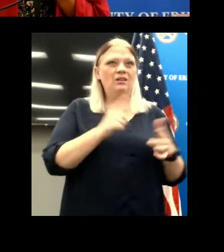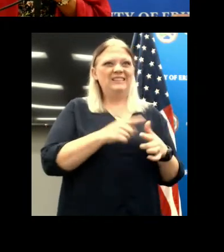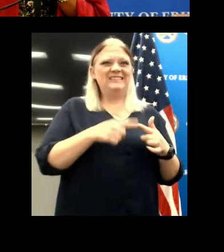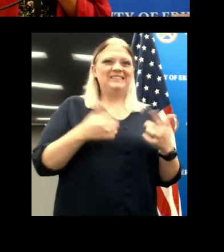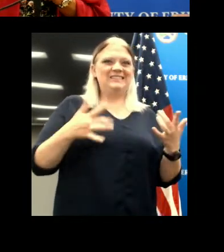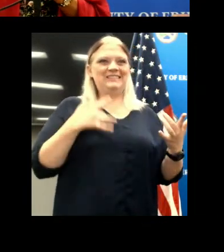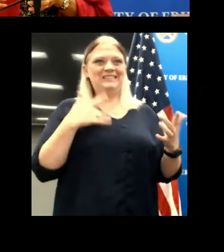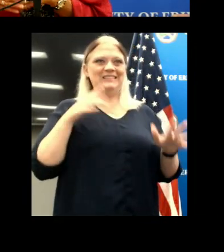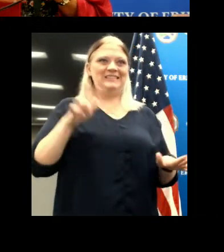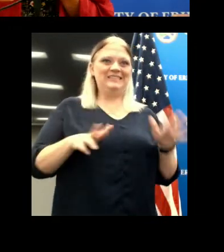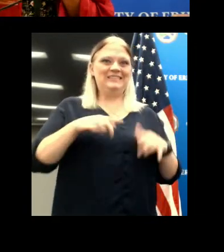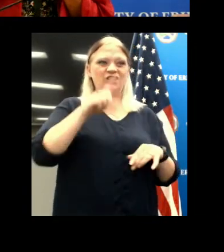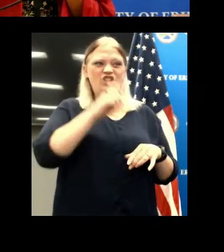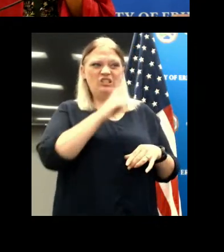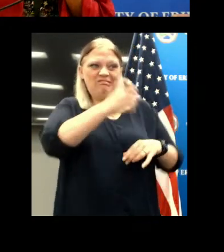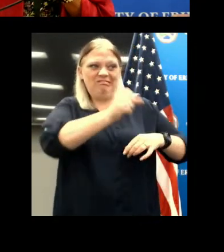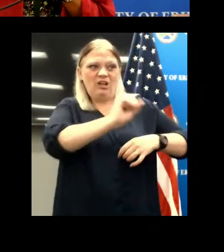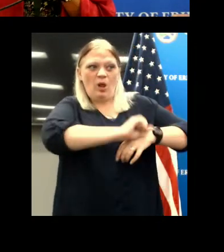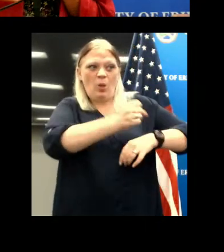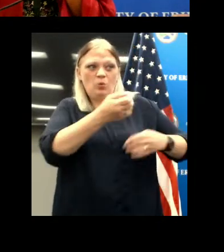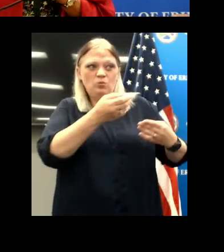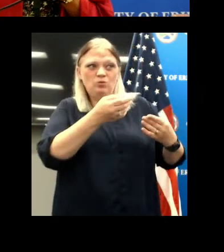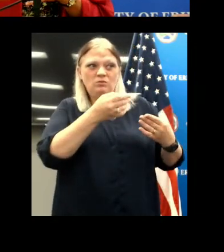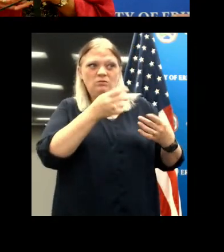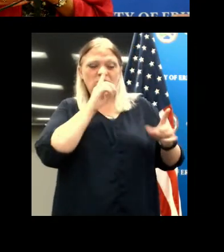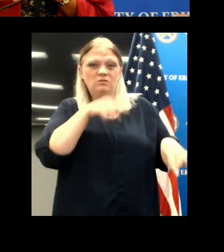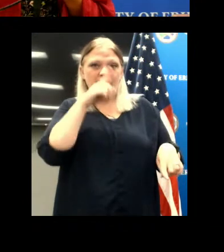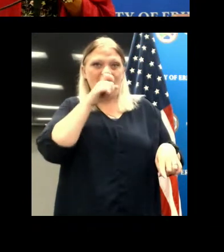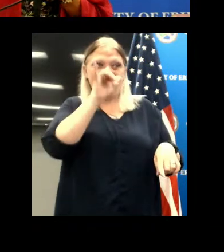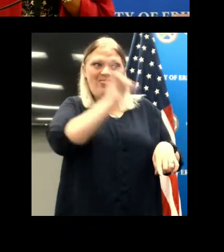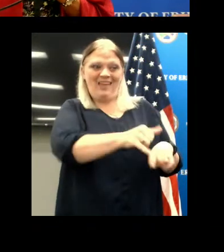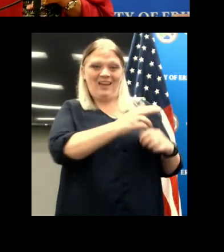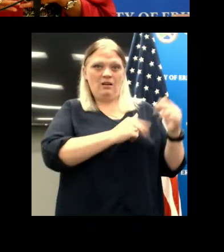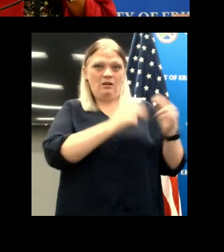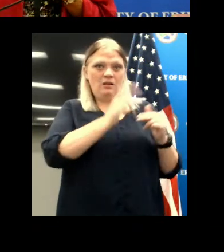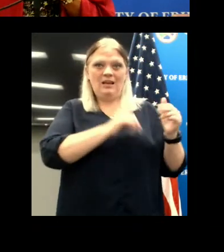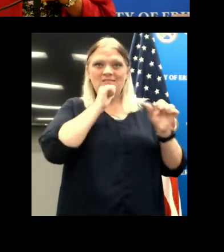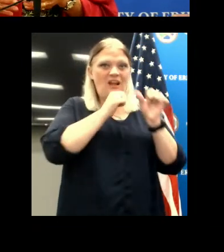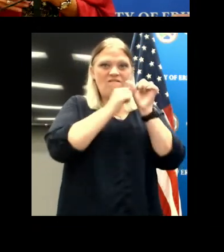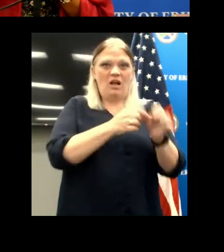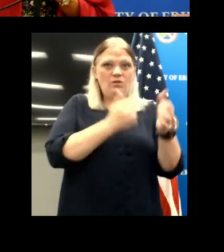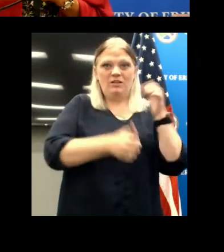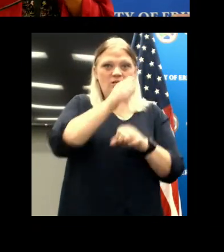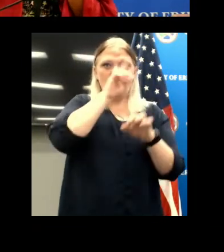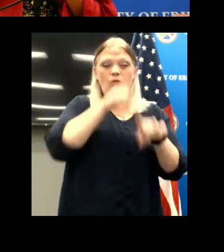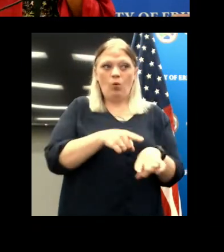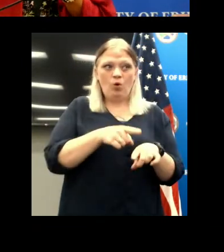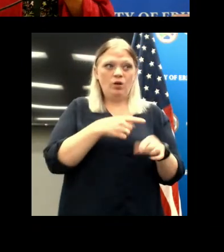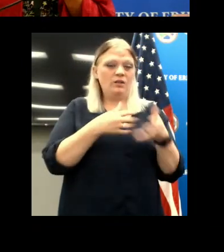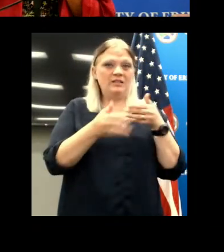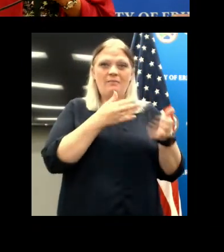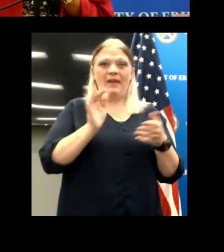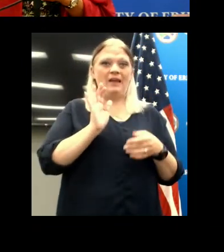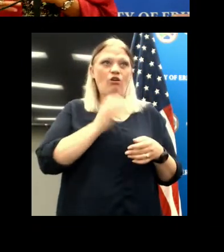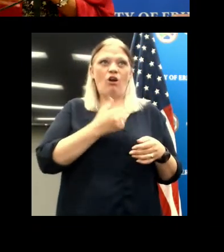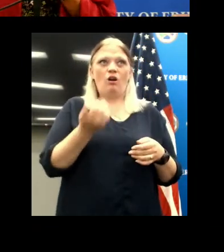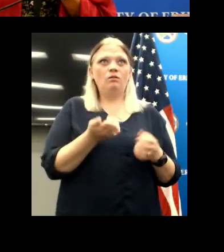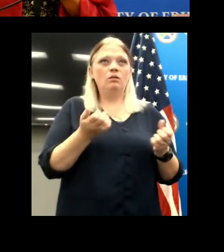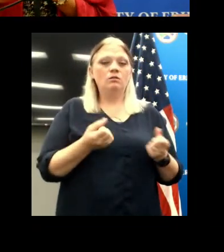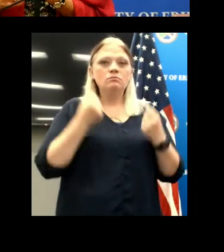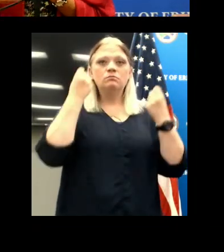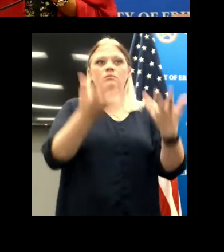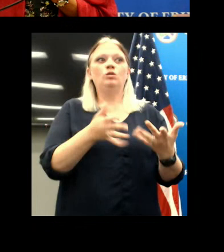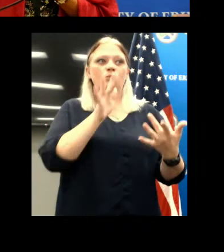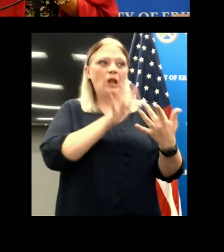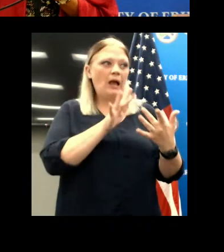have to issue close orders because a venue has repeatedly not adhered to the executive orders despite our multiple contacts with them